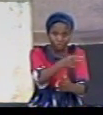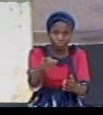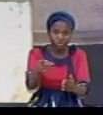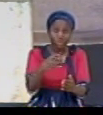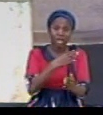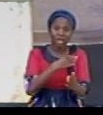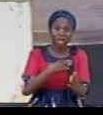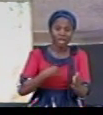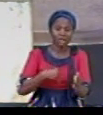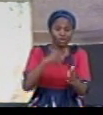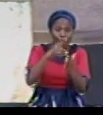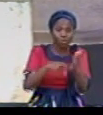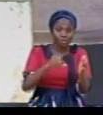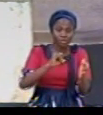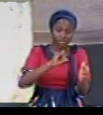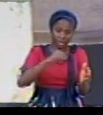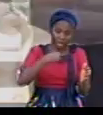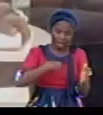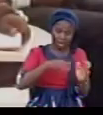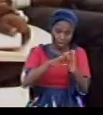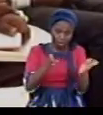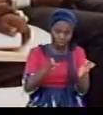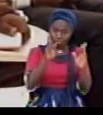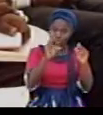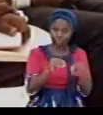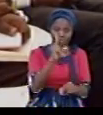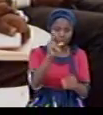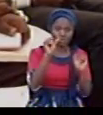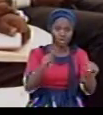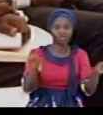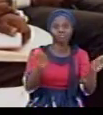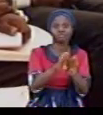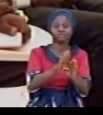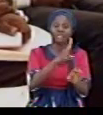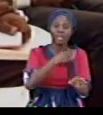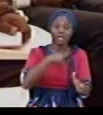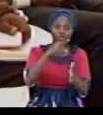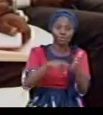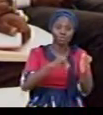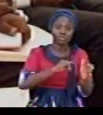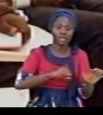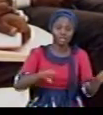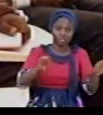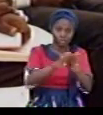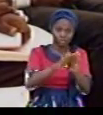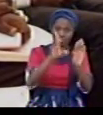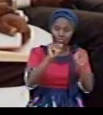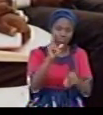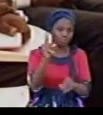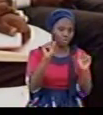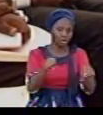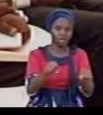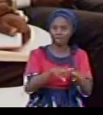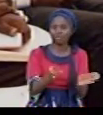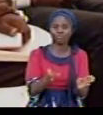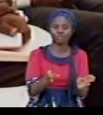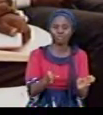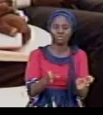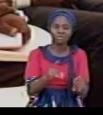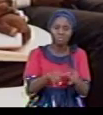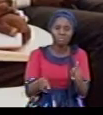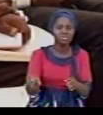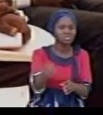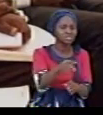open, nobody can shut. And what I shut, nobody can open. But they don't turn around